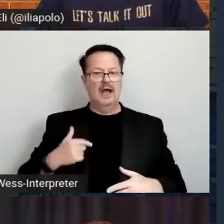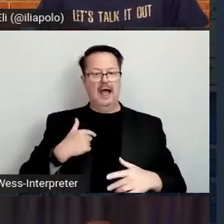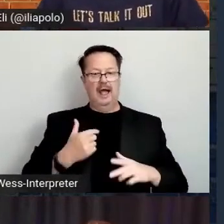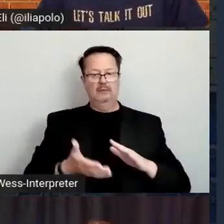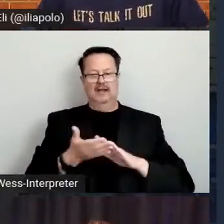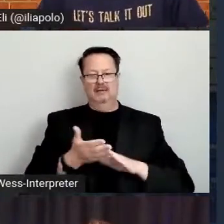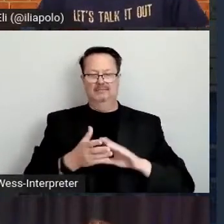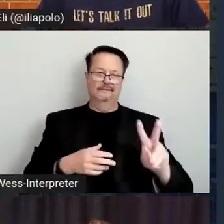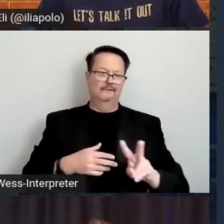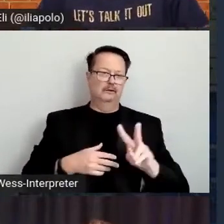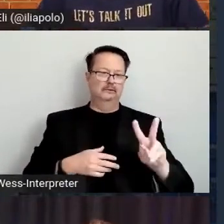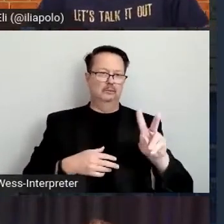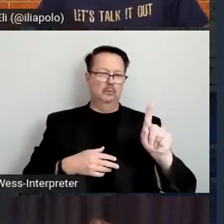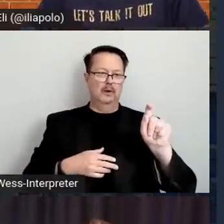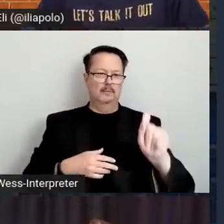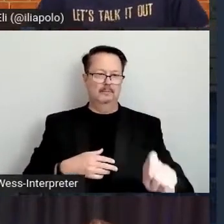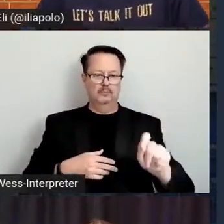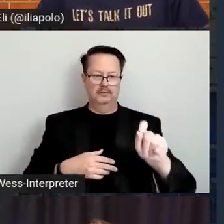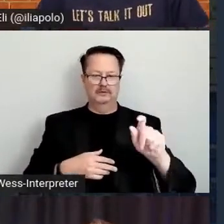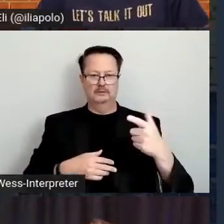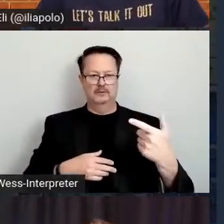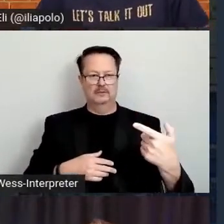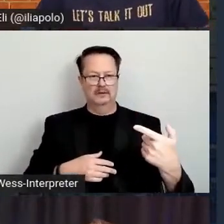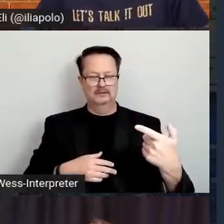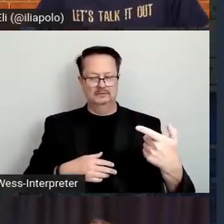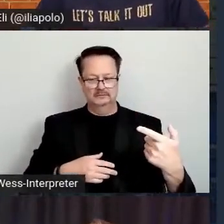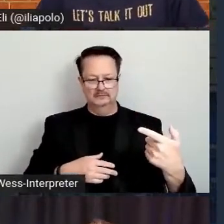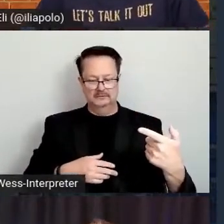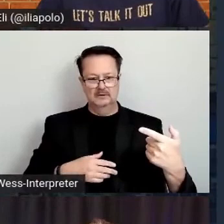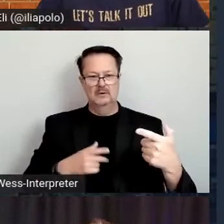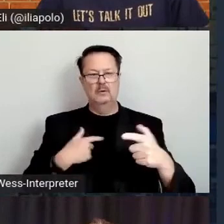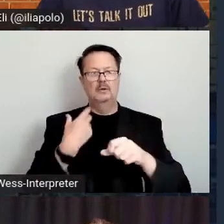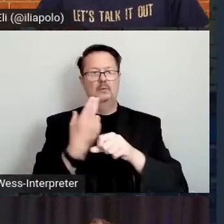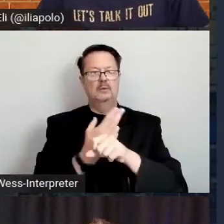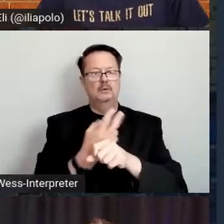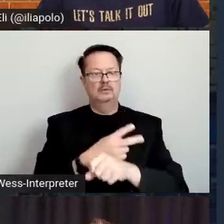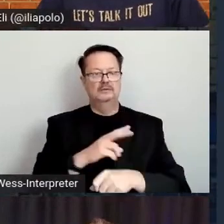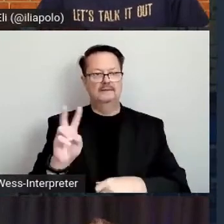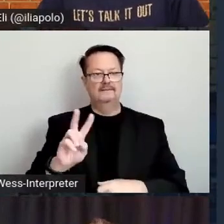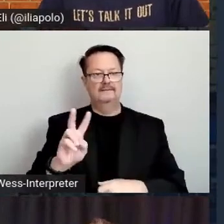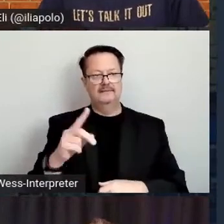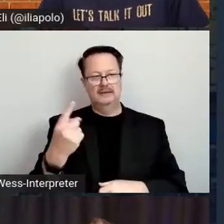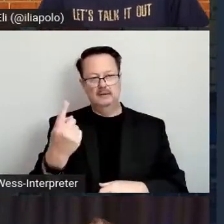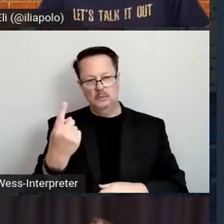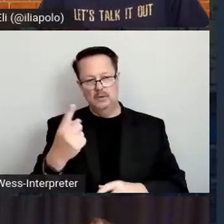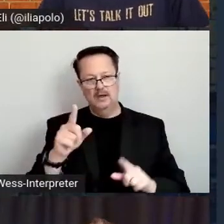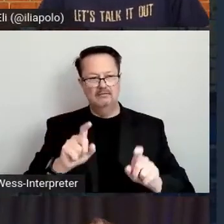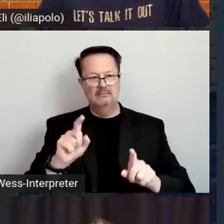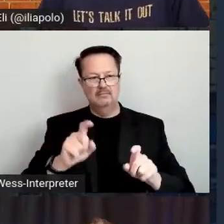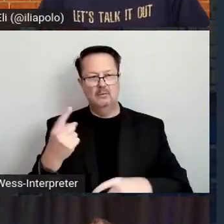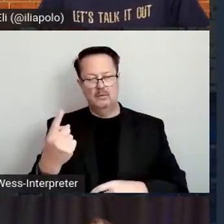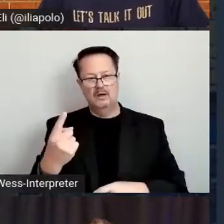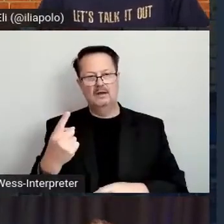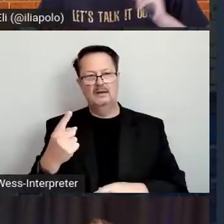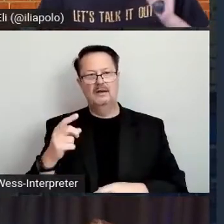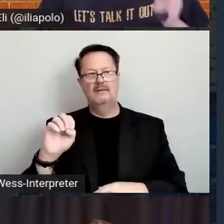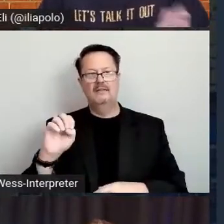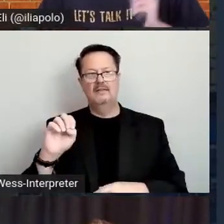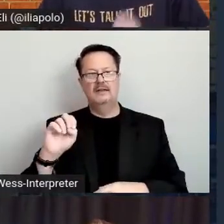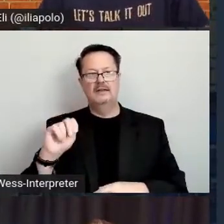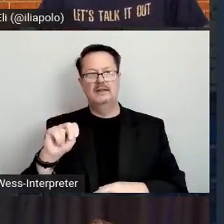version 1.21. And we were using the V1 beta 1 version of the Ingress resource, right?